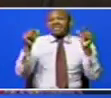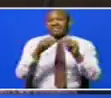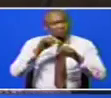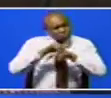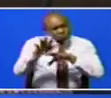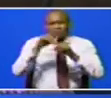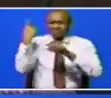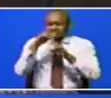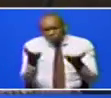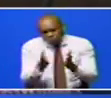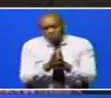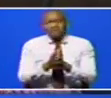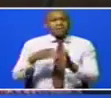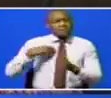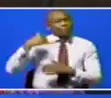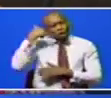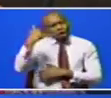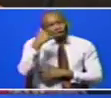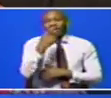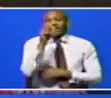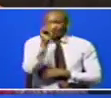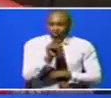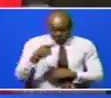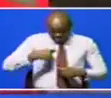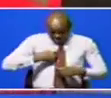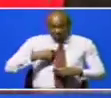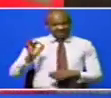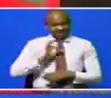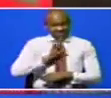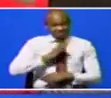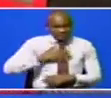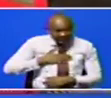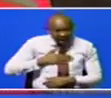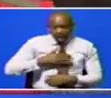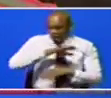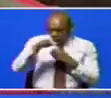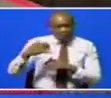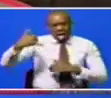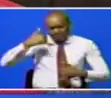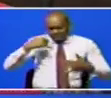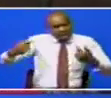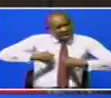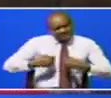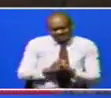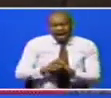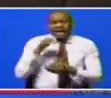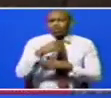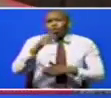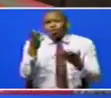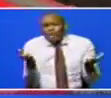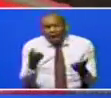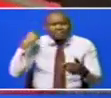were going around and the calls that the Red Cross was getting, I and my staff and our 24-hour call center here, asking us to go